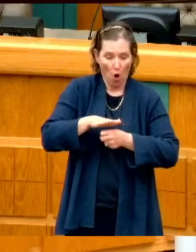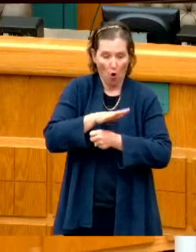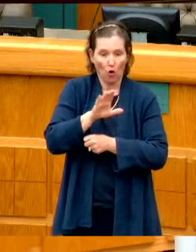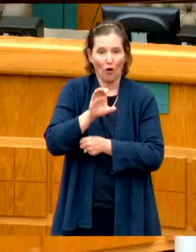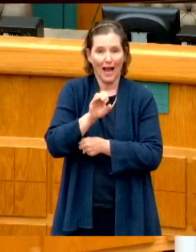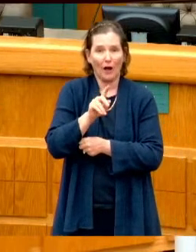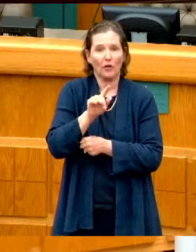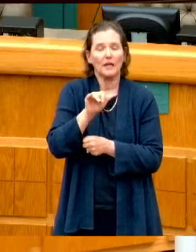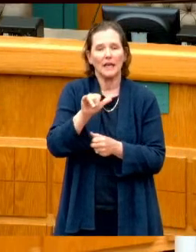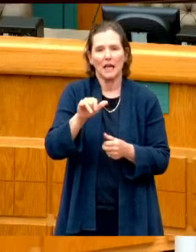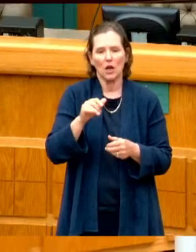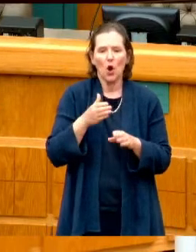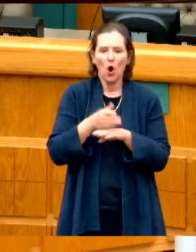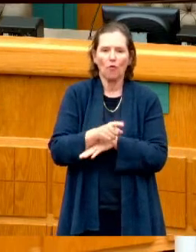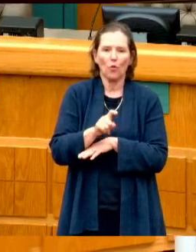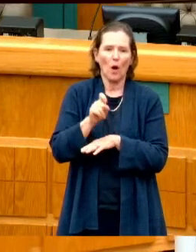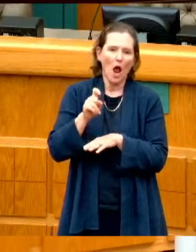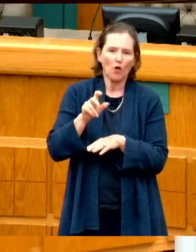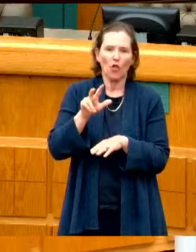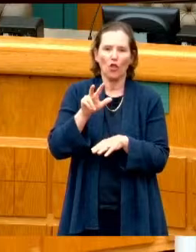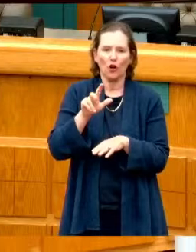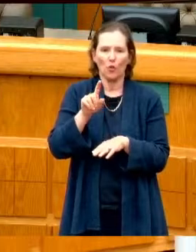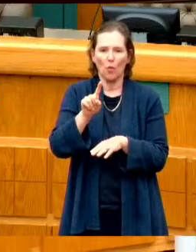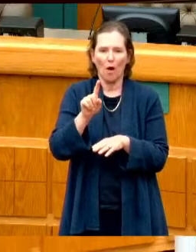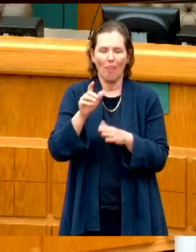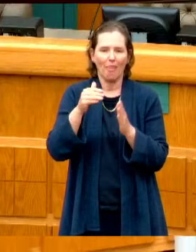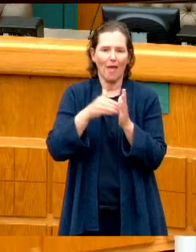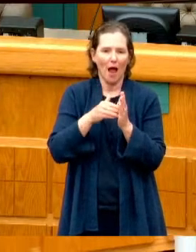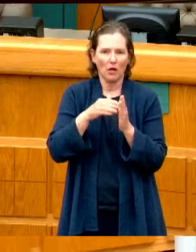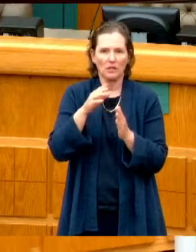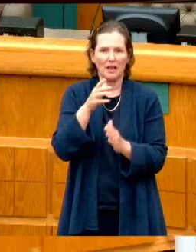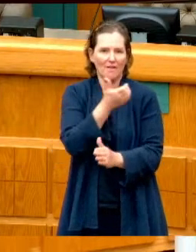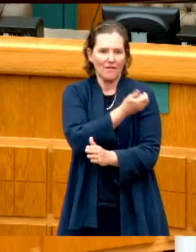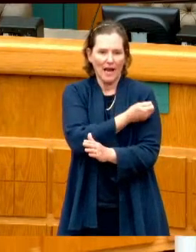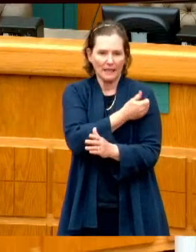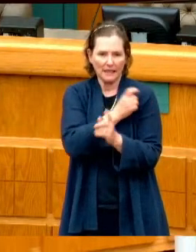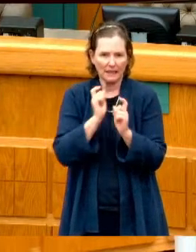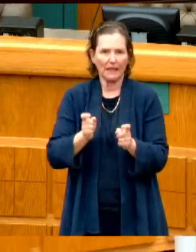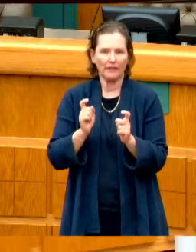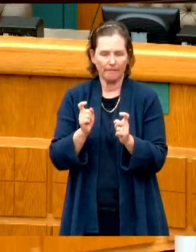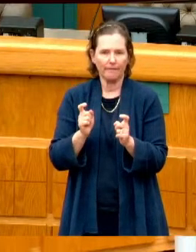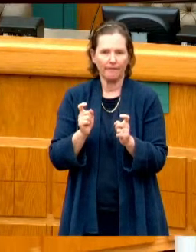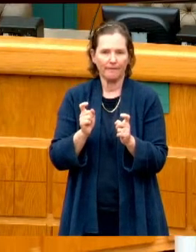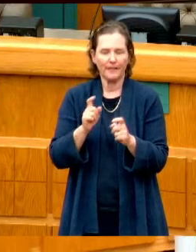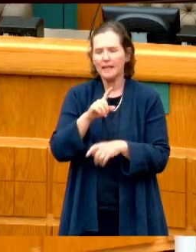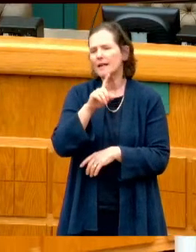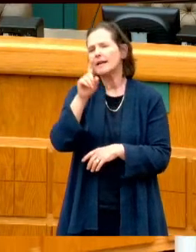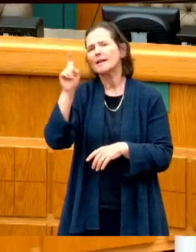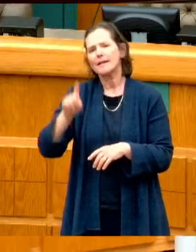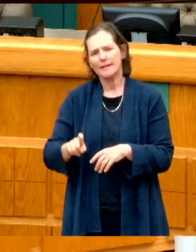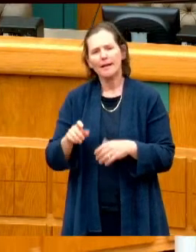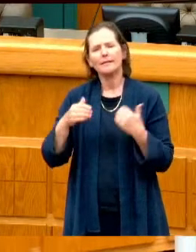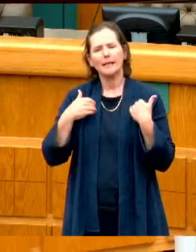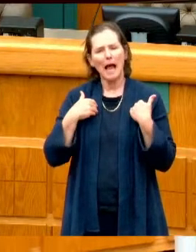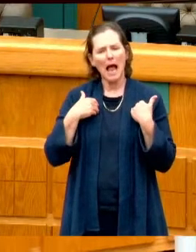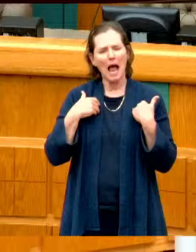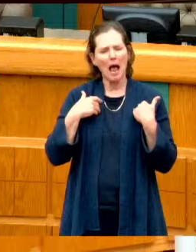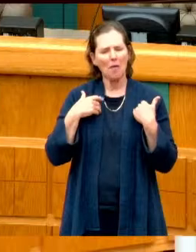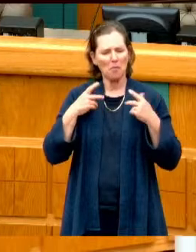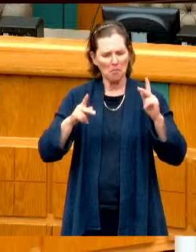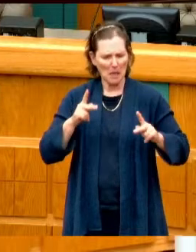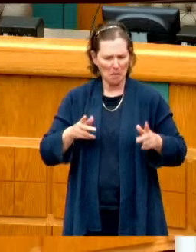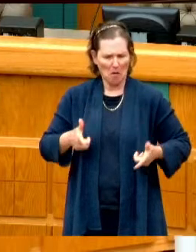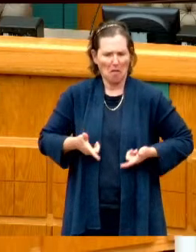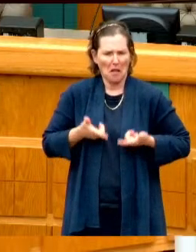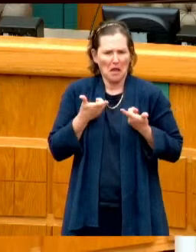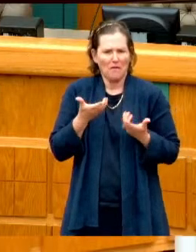been administered according to the Texas Department of State Health Services. Texas has about 29 million residents, nearly